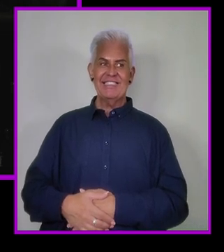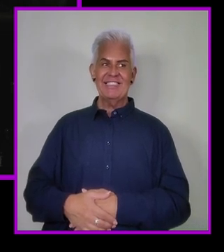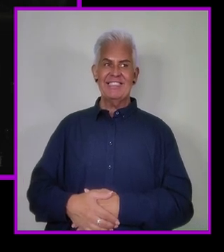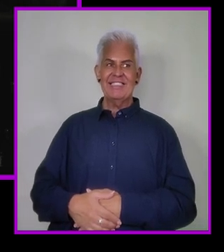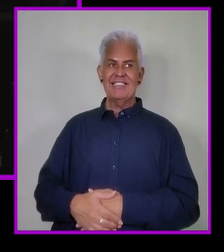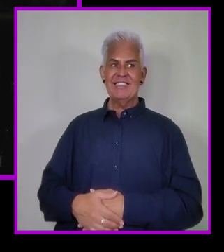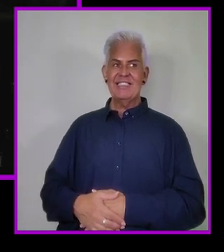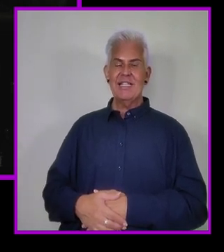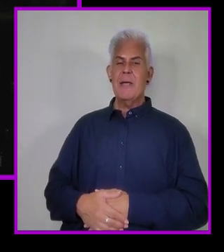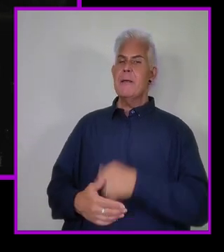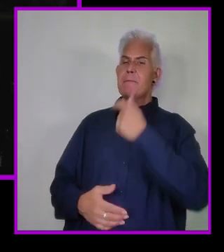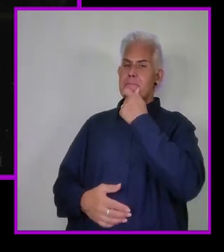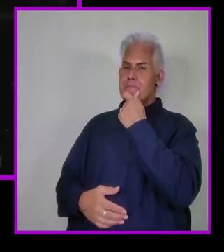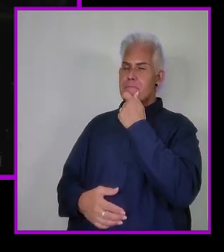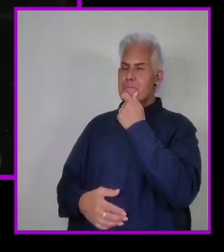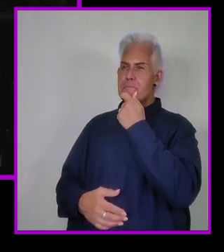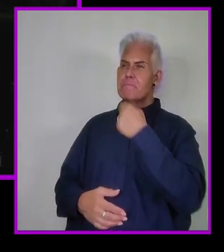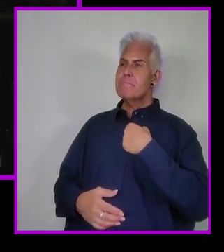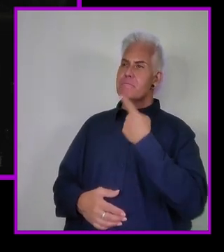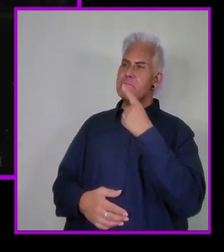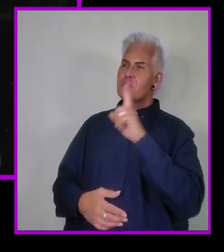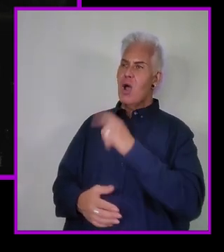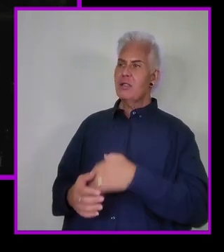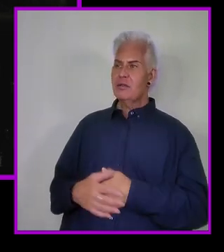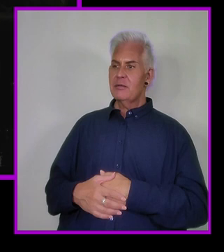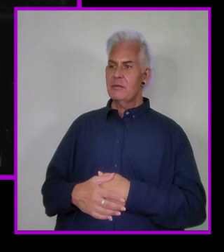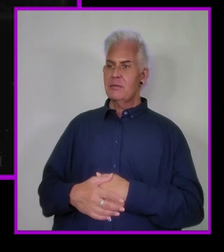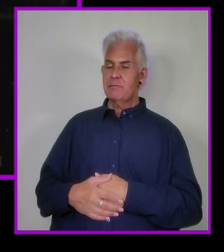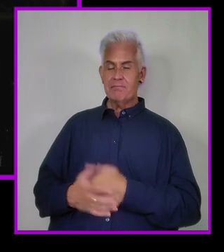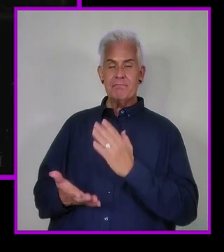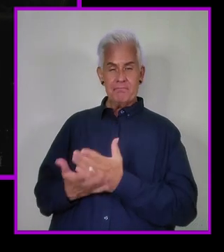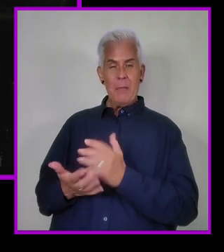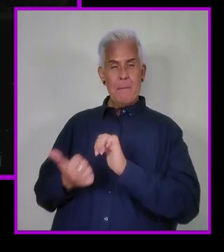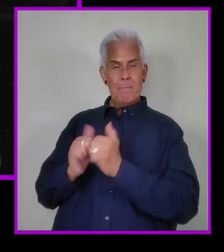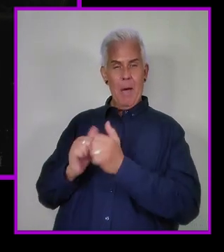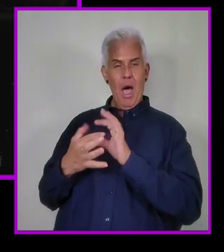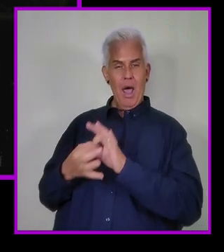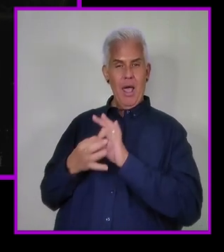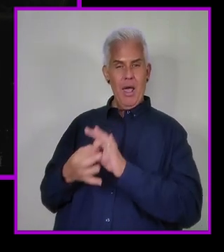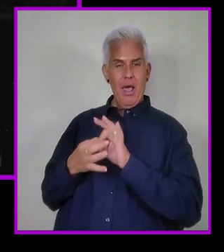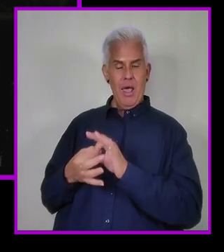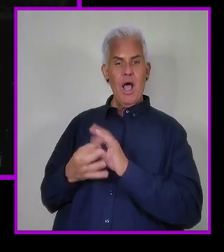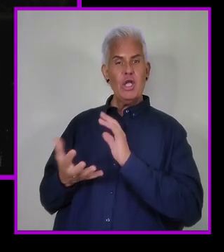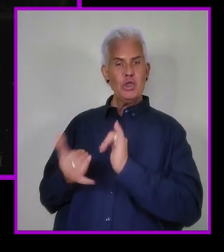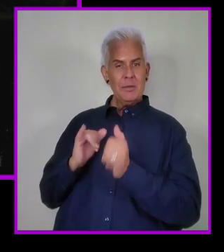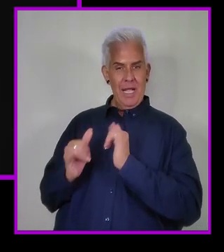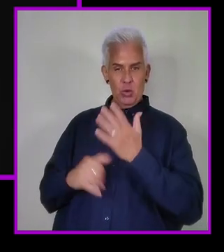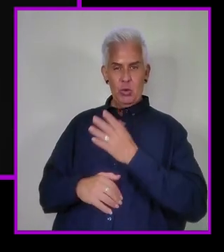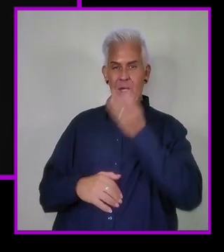Absolutely. And I think I would say that I think it is absolutely a partnership, and there are times when people need to hear